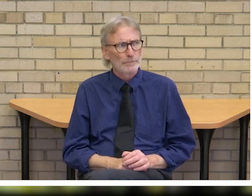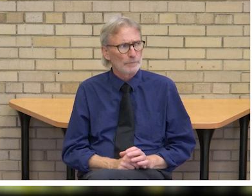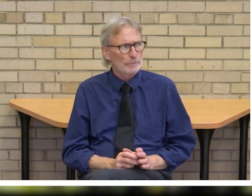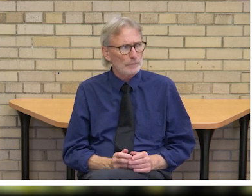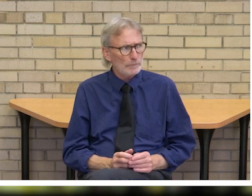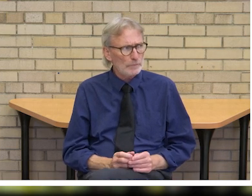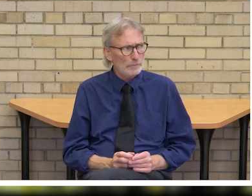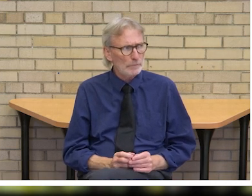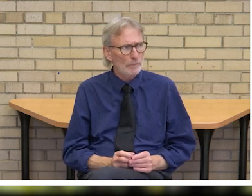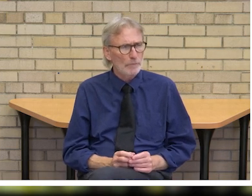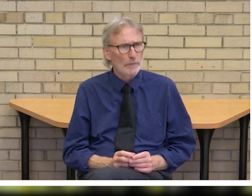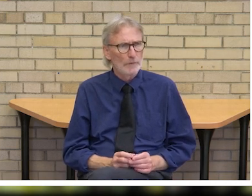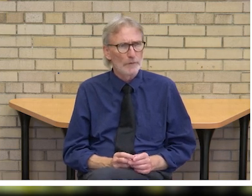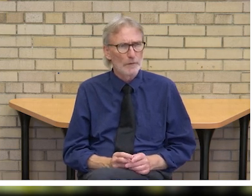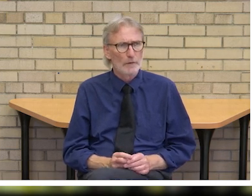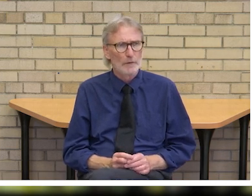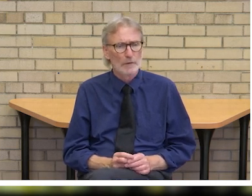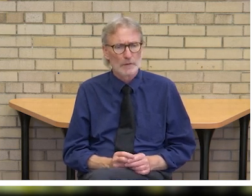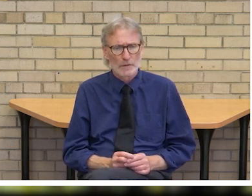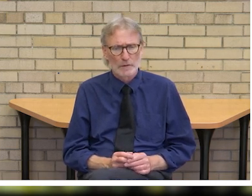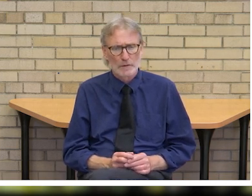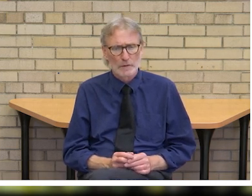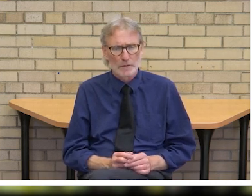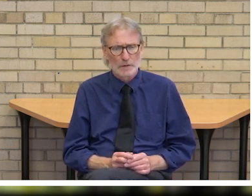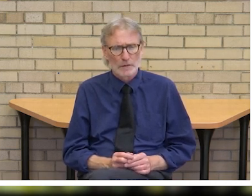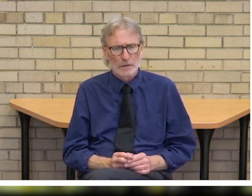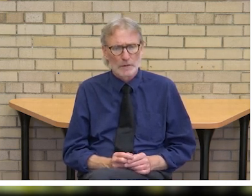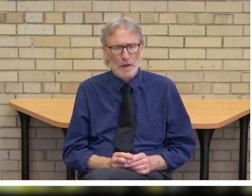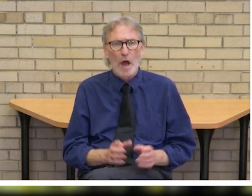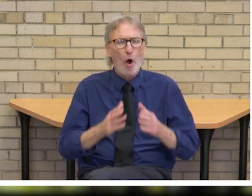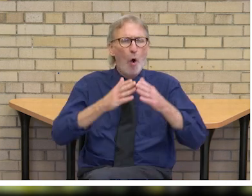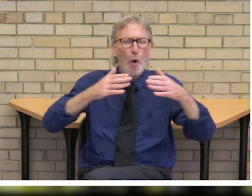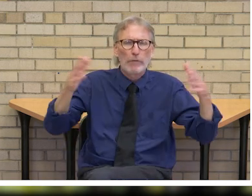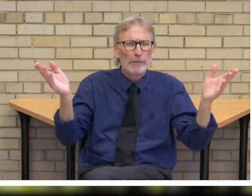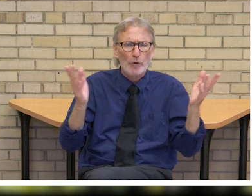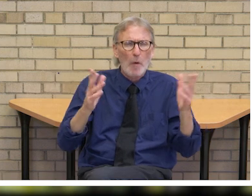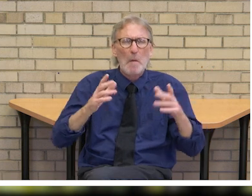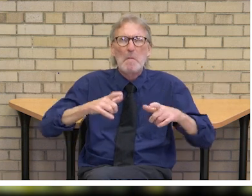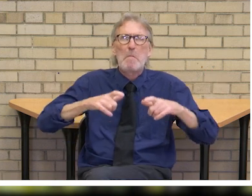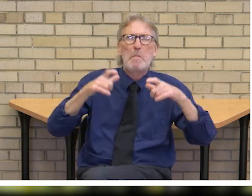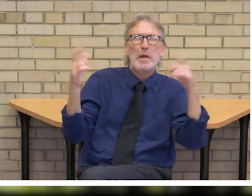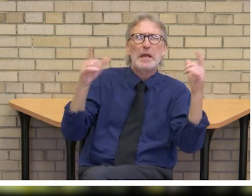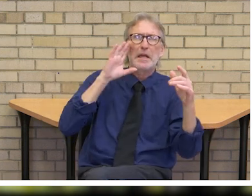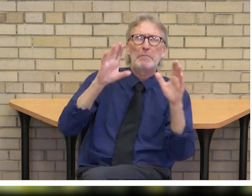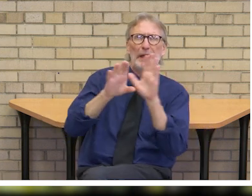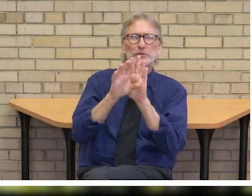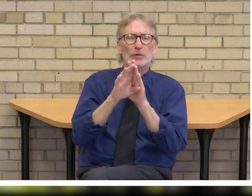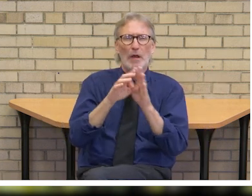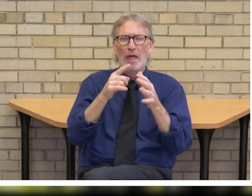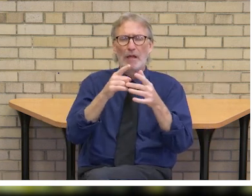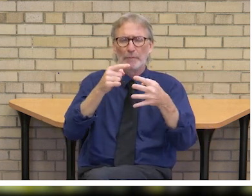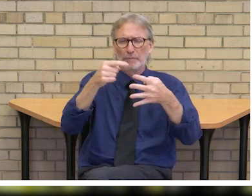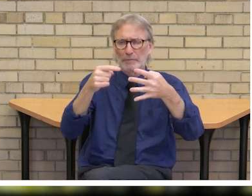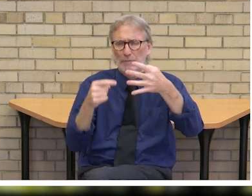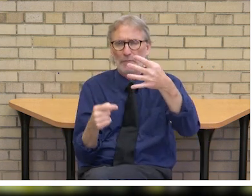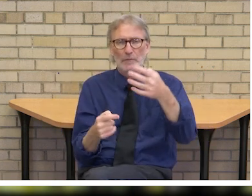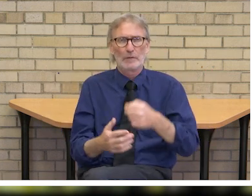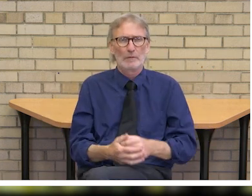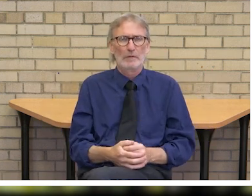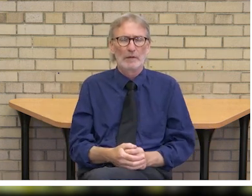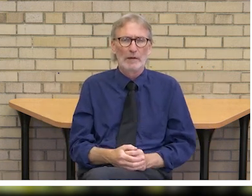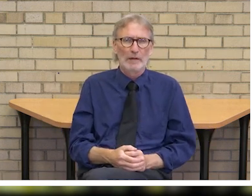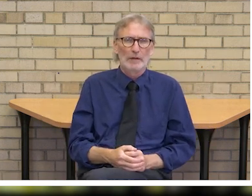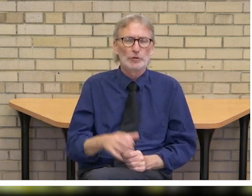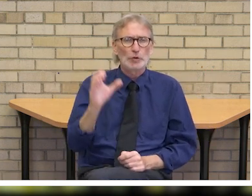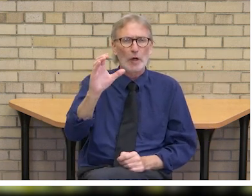So just a quick overview of the kind of big picture items, obviously focusing around the Charles Anderson Bridge, but that's